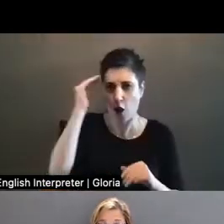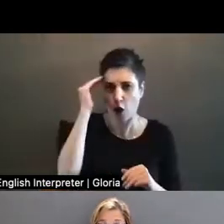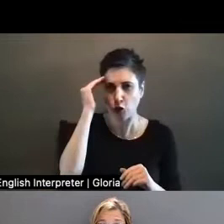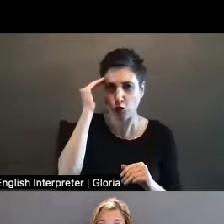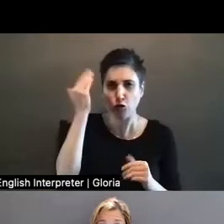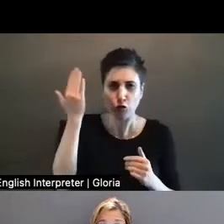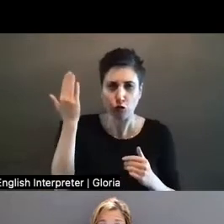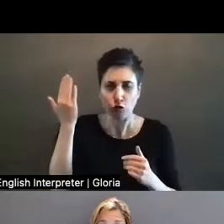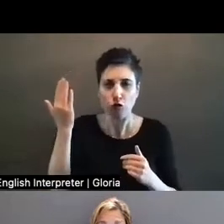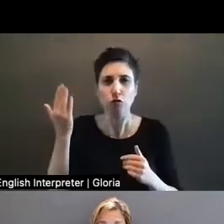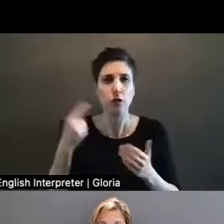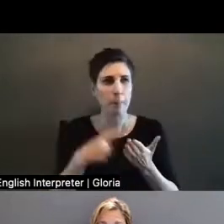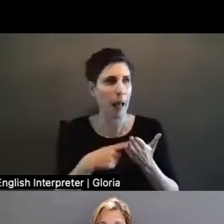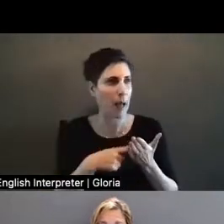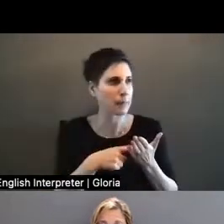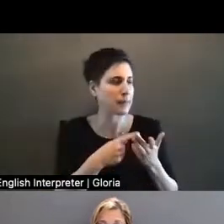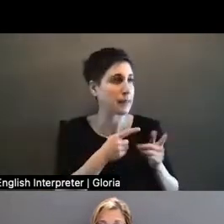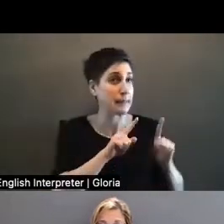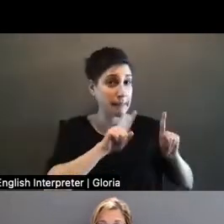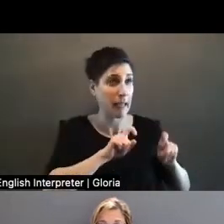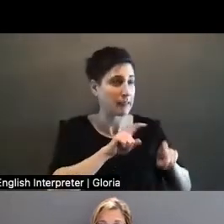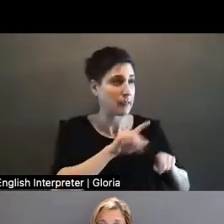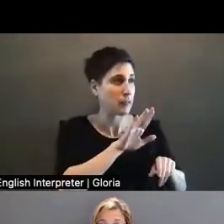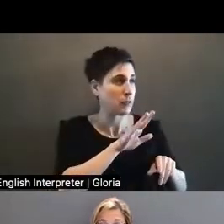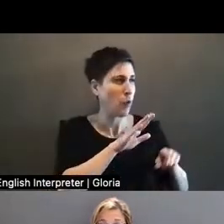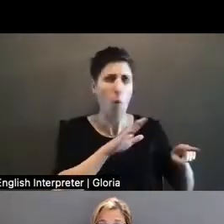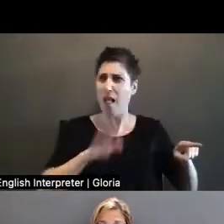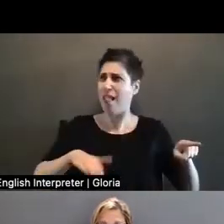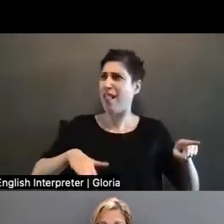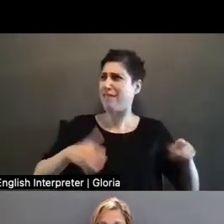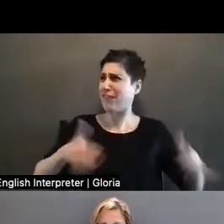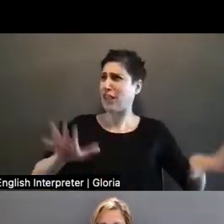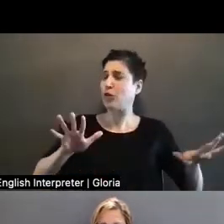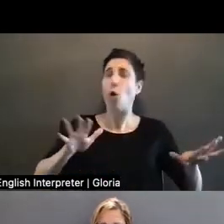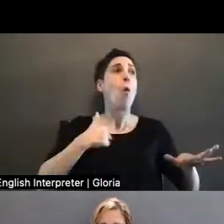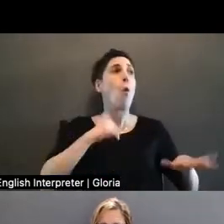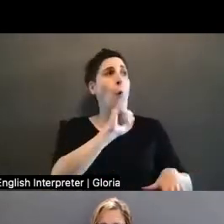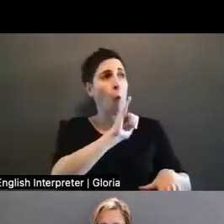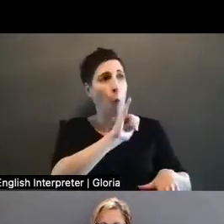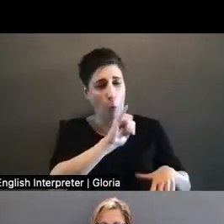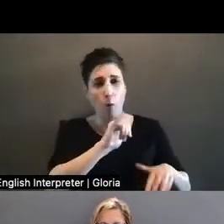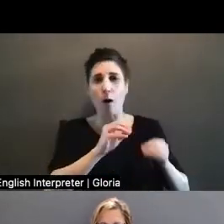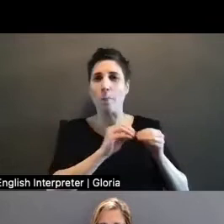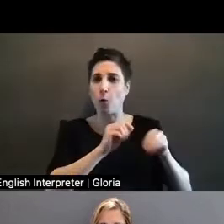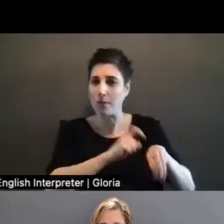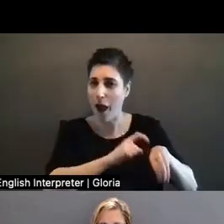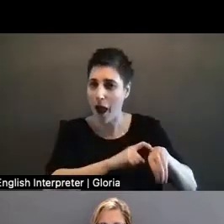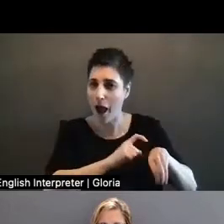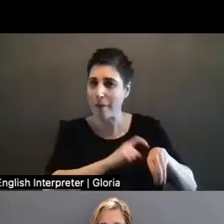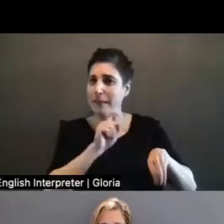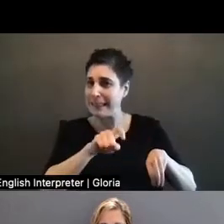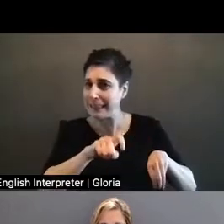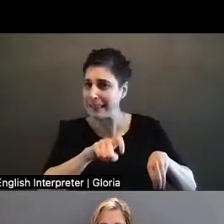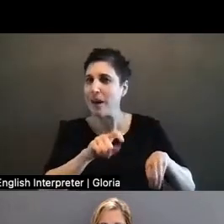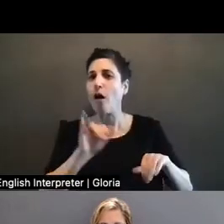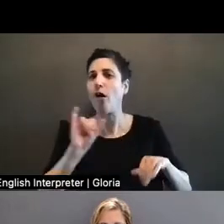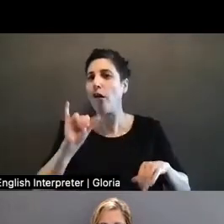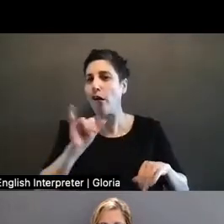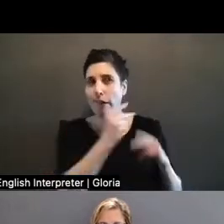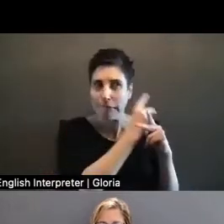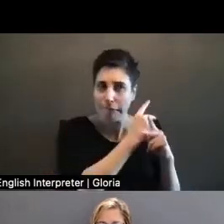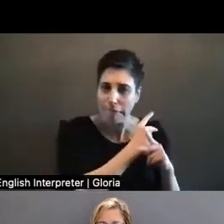you might want to have it longer or you might want to have it shorter. Also, I've noticed that some